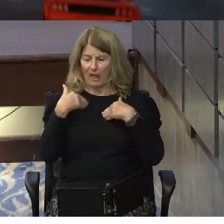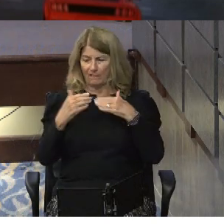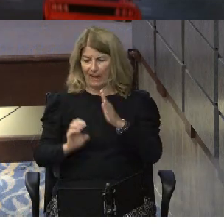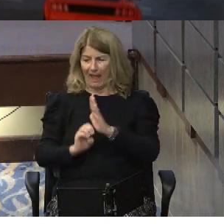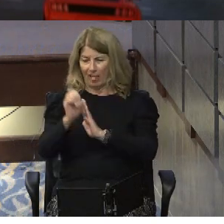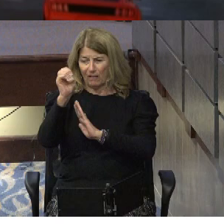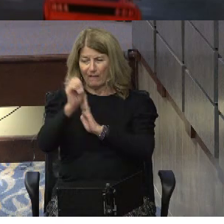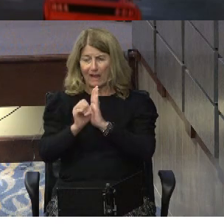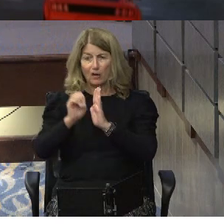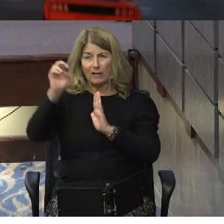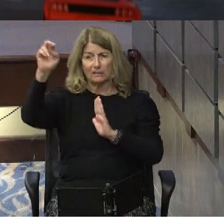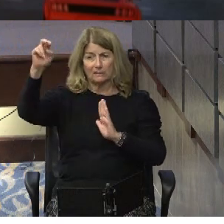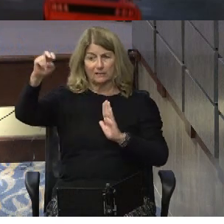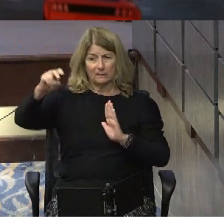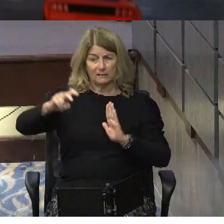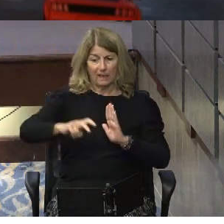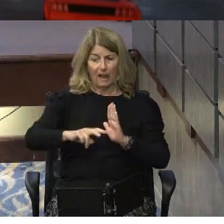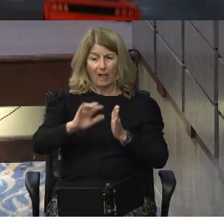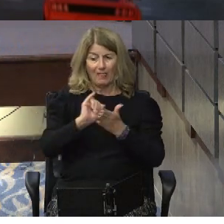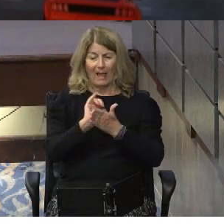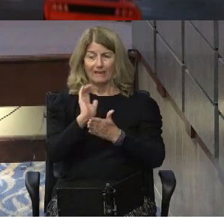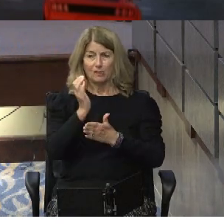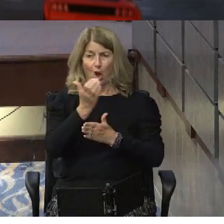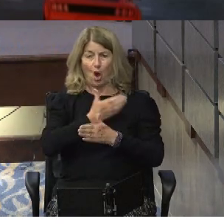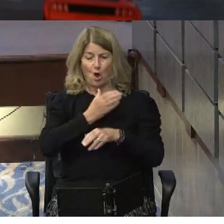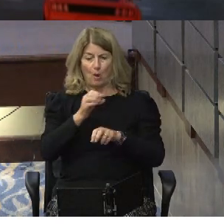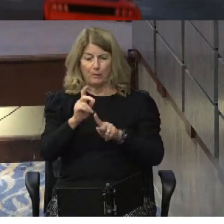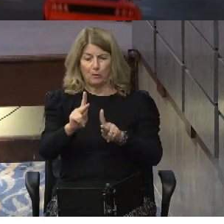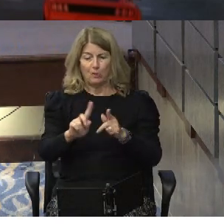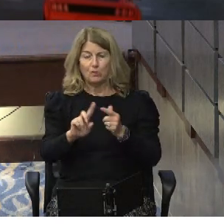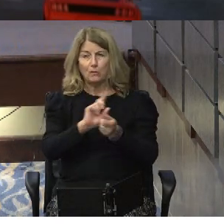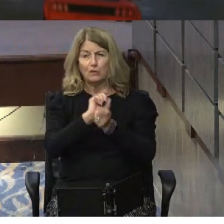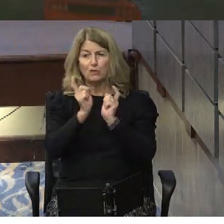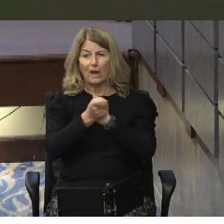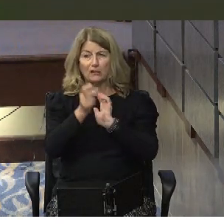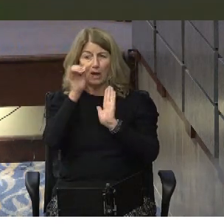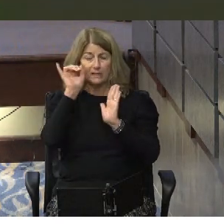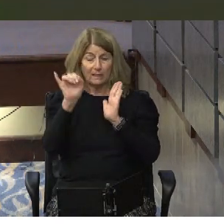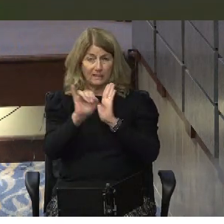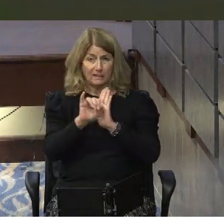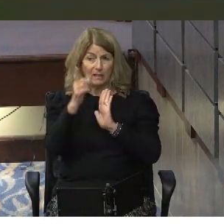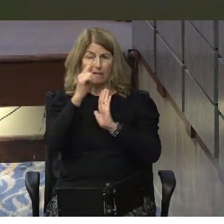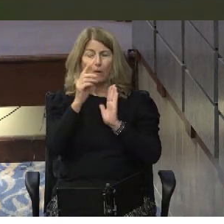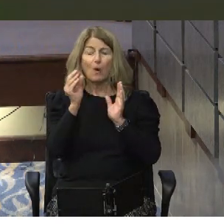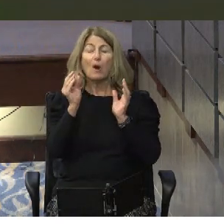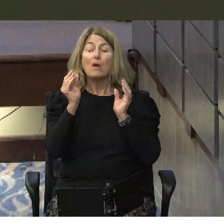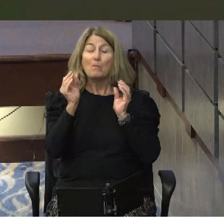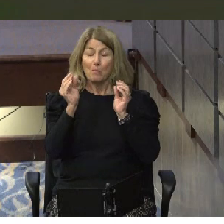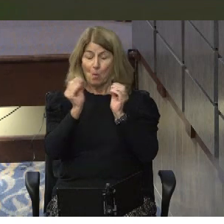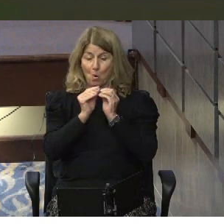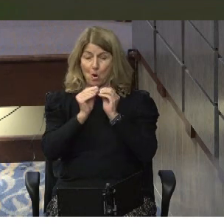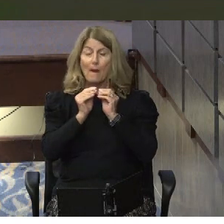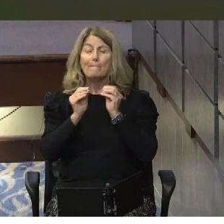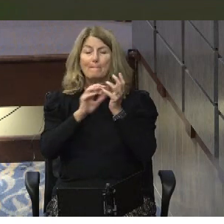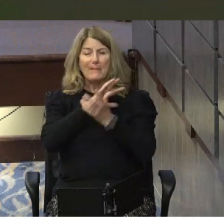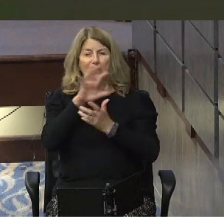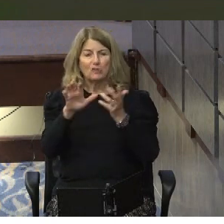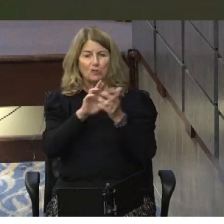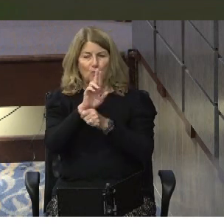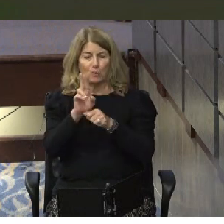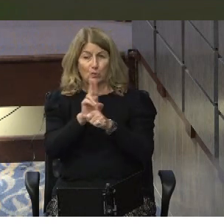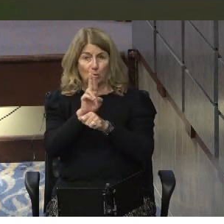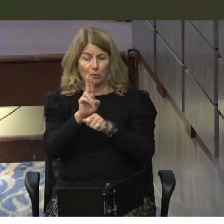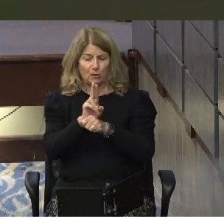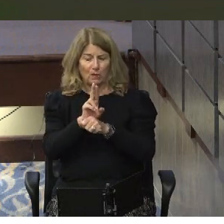of Baylor brick, and that's our opportunity to switch the identity to more of the mixed use. So as I go here, you get the sense of that.